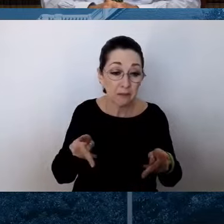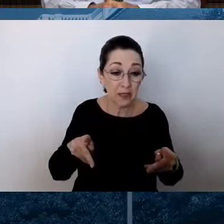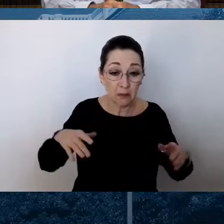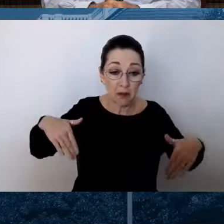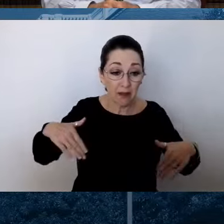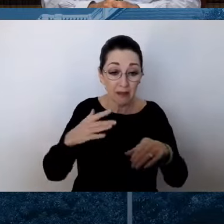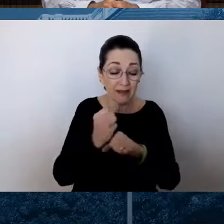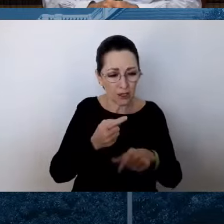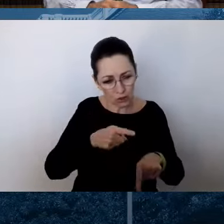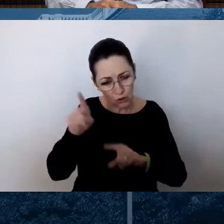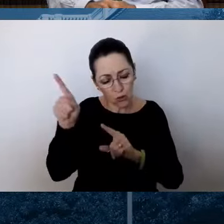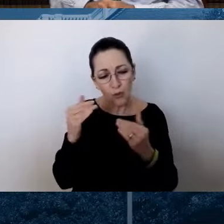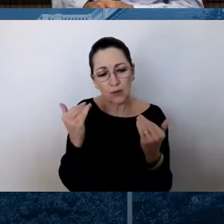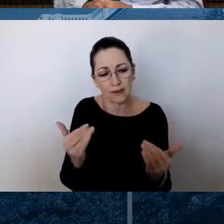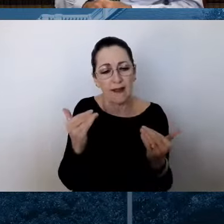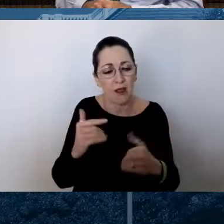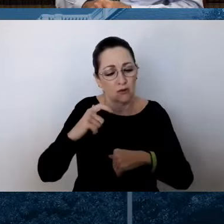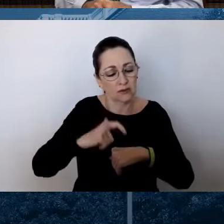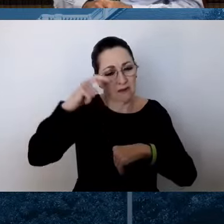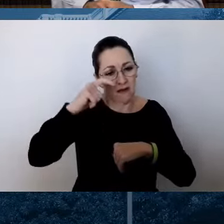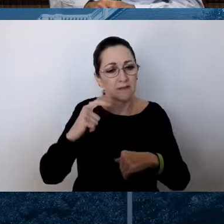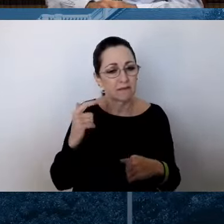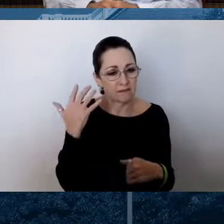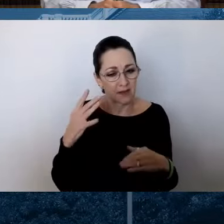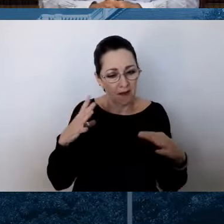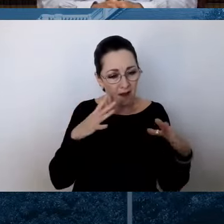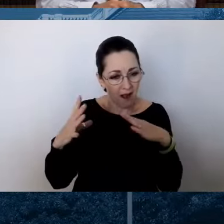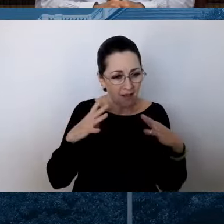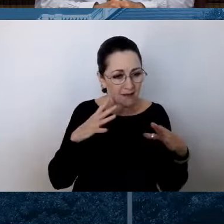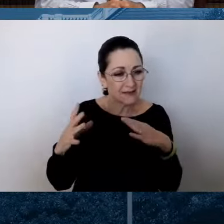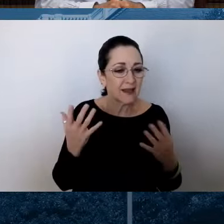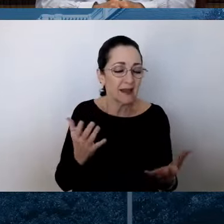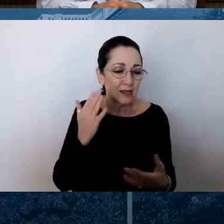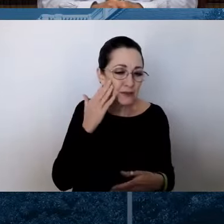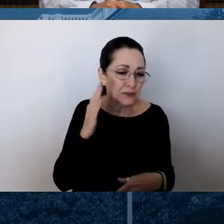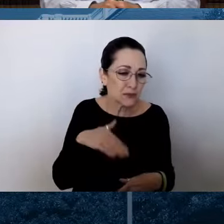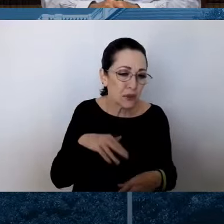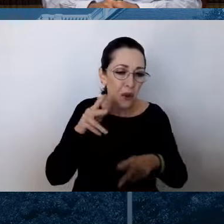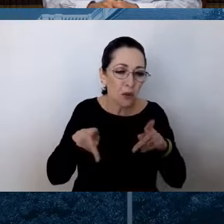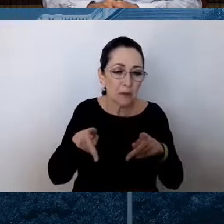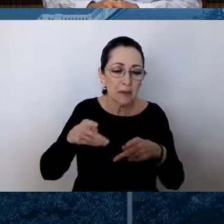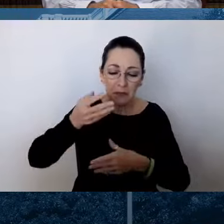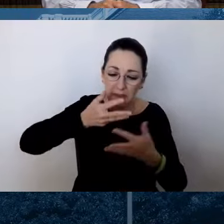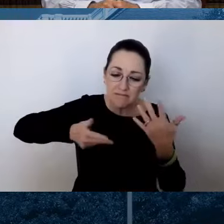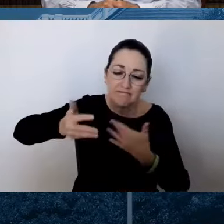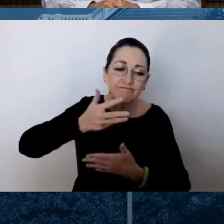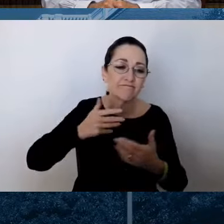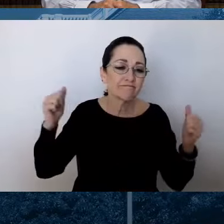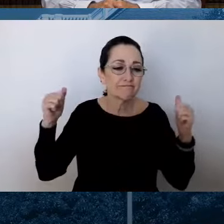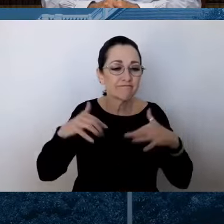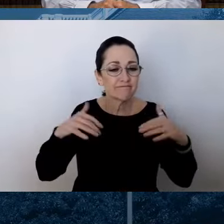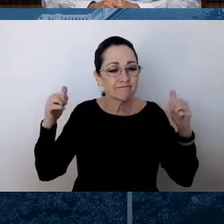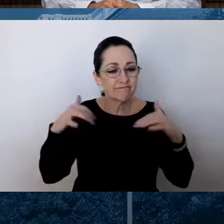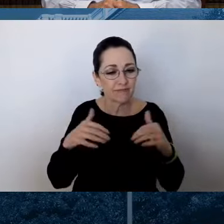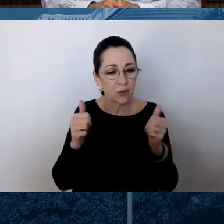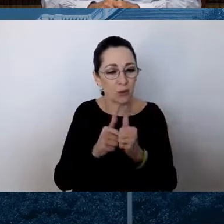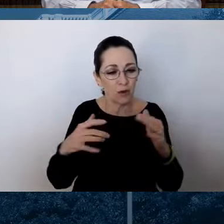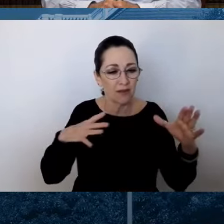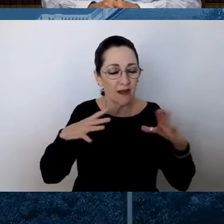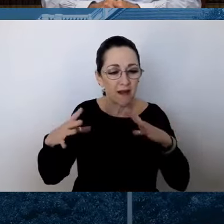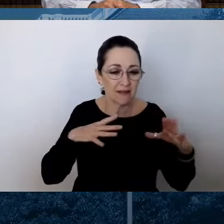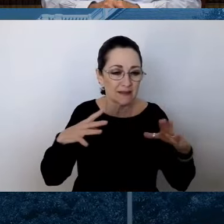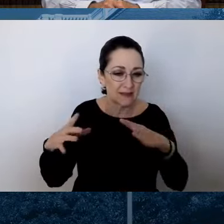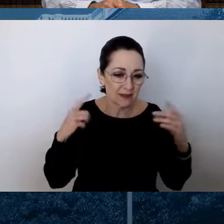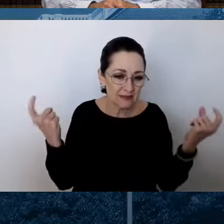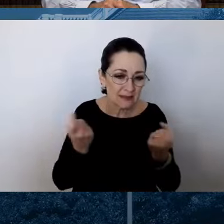it. As we move into the holidays, where we're going to be closer at getting together as families with our holiday celebrations,